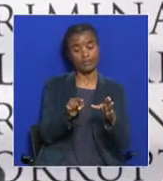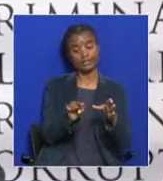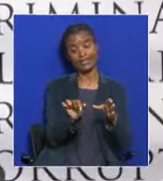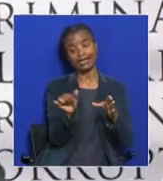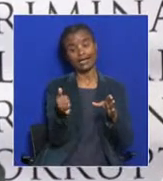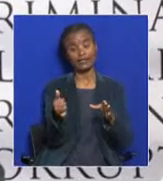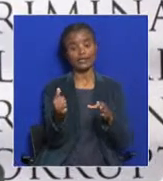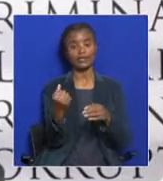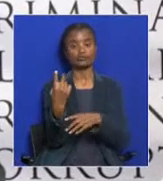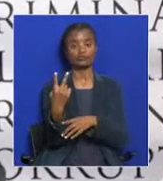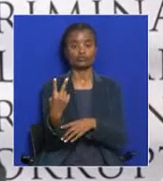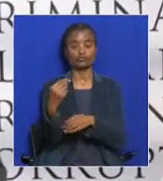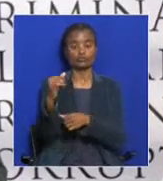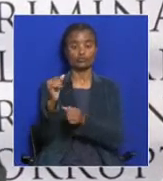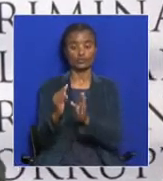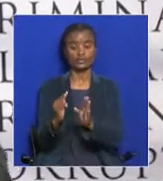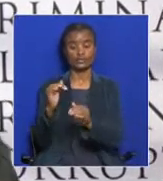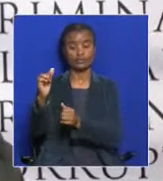operations difficult.